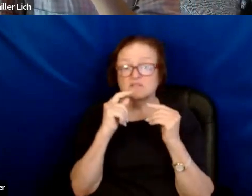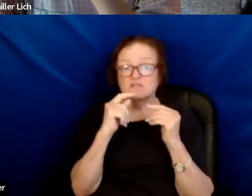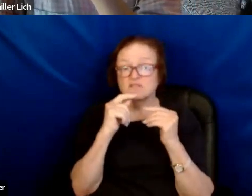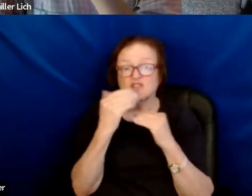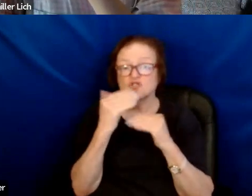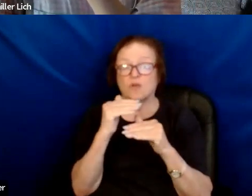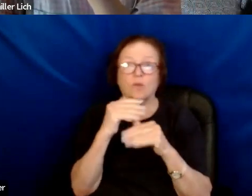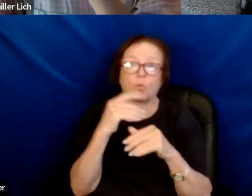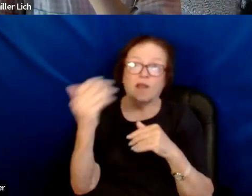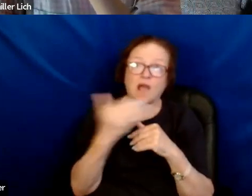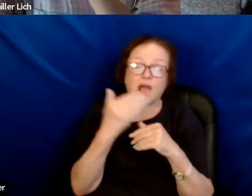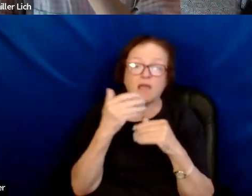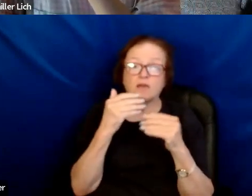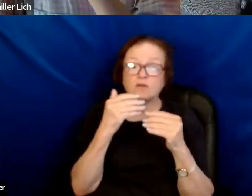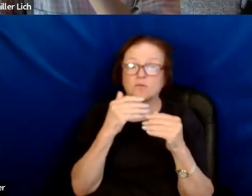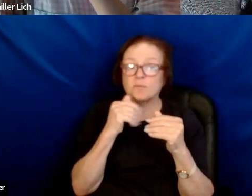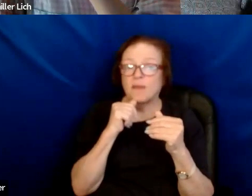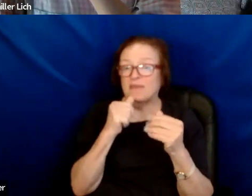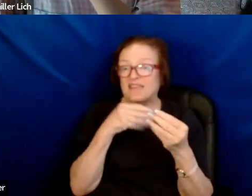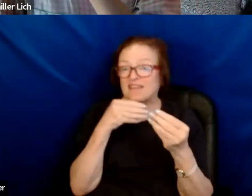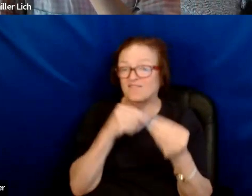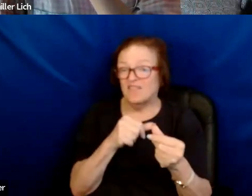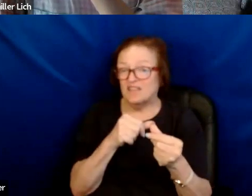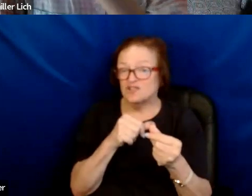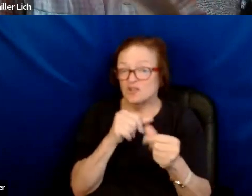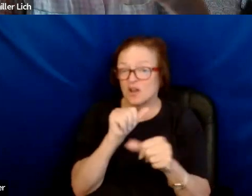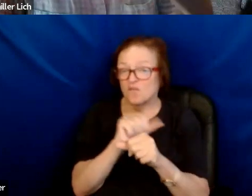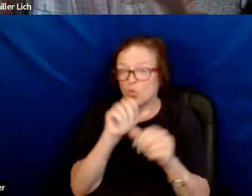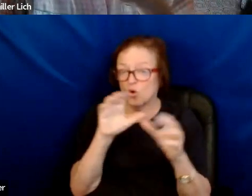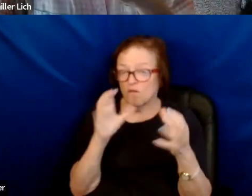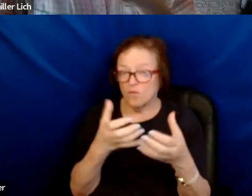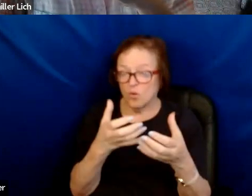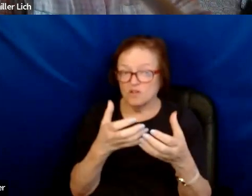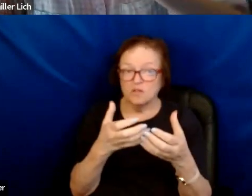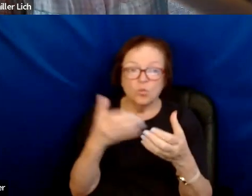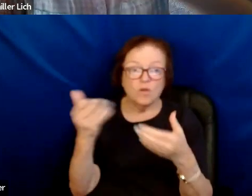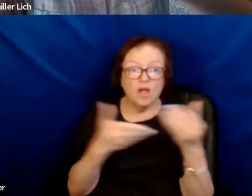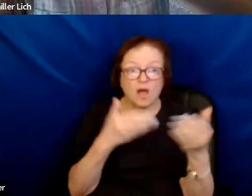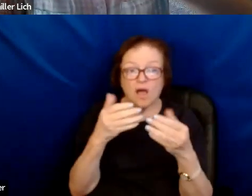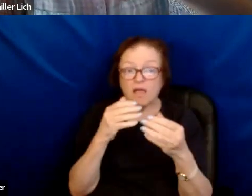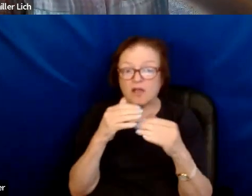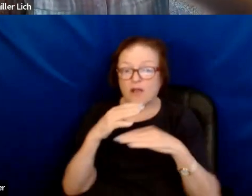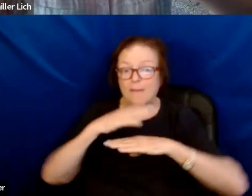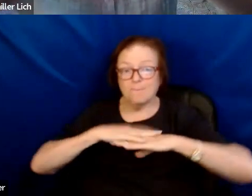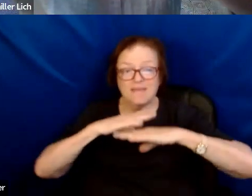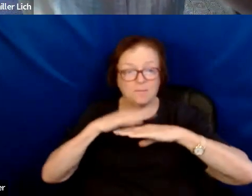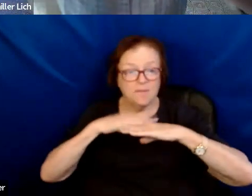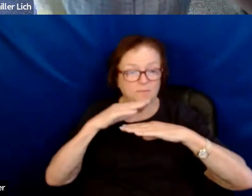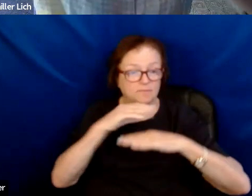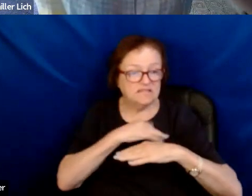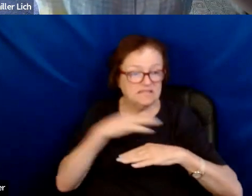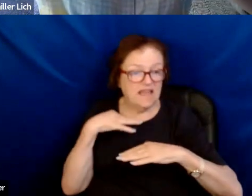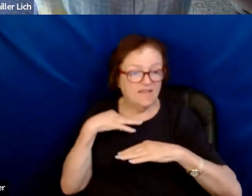can hire maybe inefficient use of workforce. Like we'll hire people at these minimum staffing requirements and then